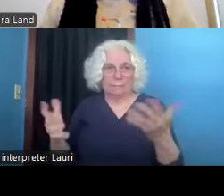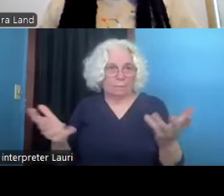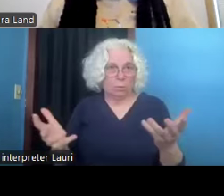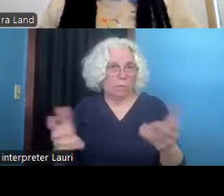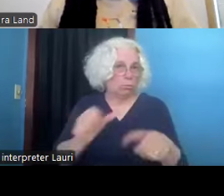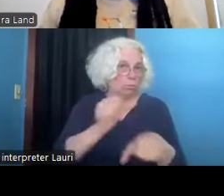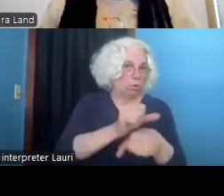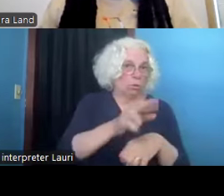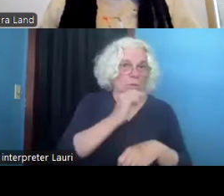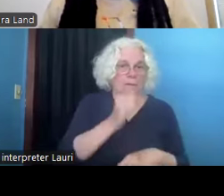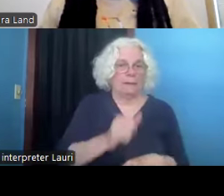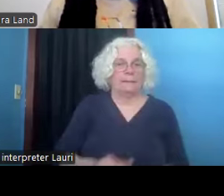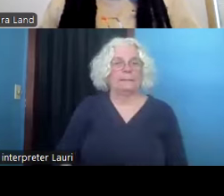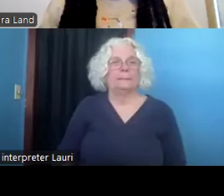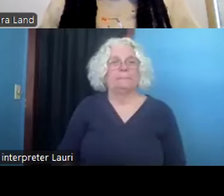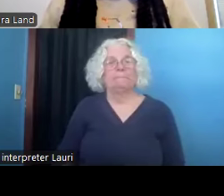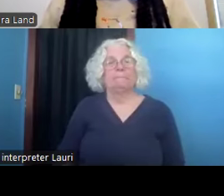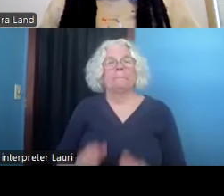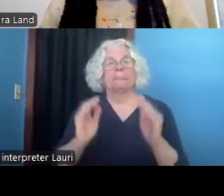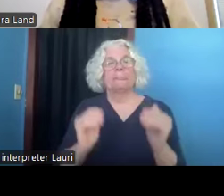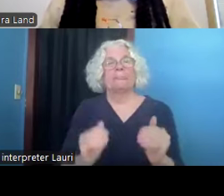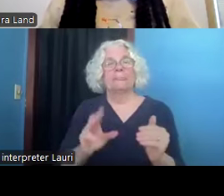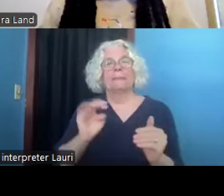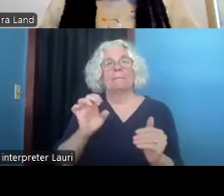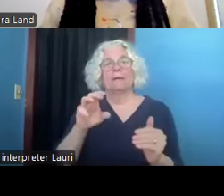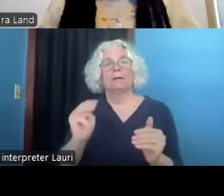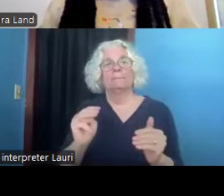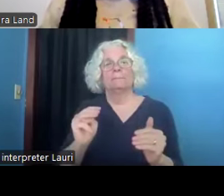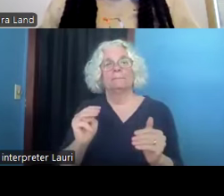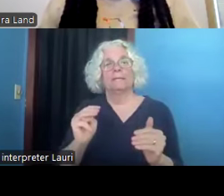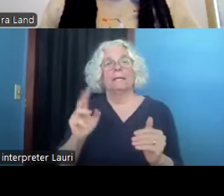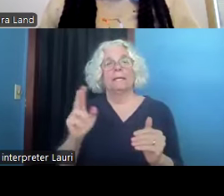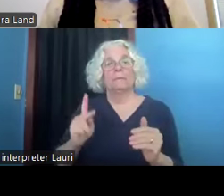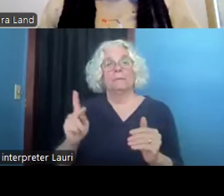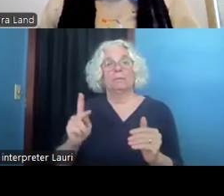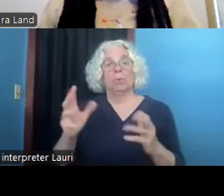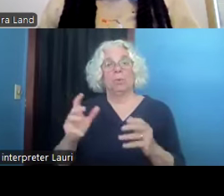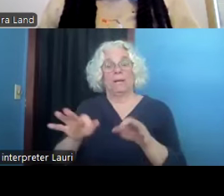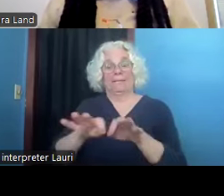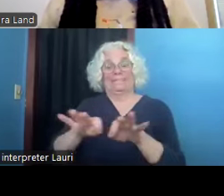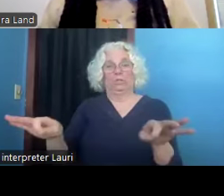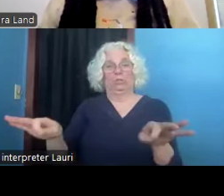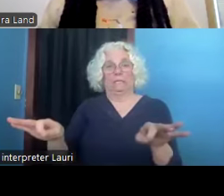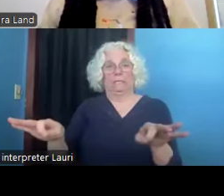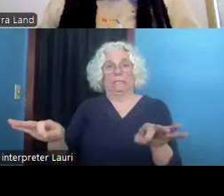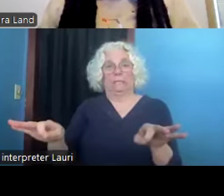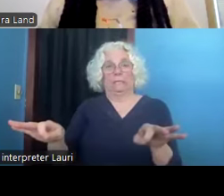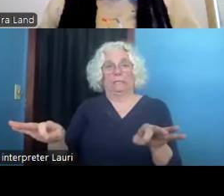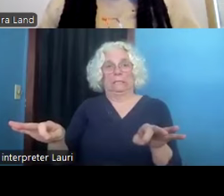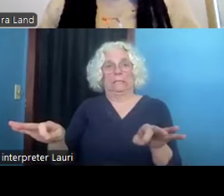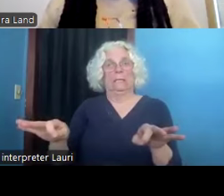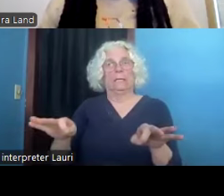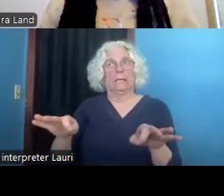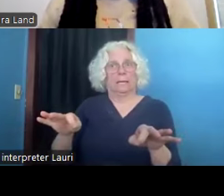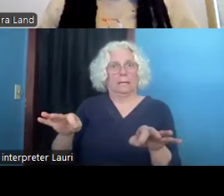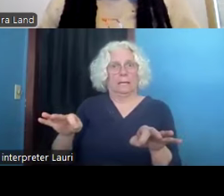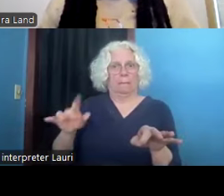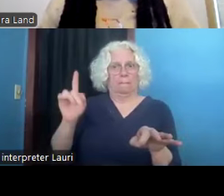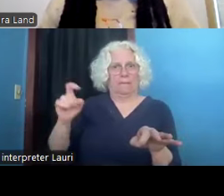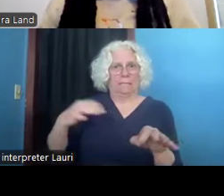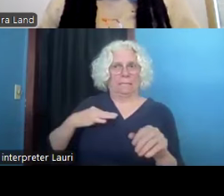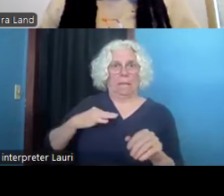Another question I get quite frequently, Adora, is for degree seeking fellowships. Does someone already have to have been selected for their